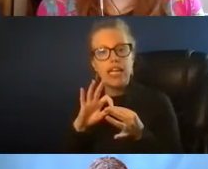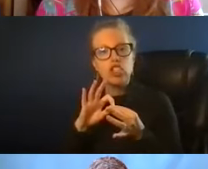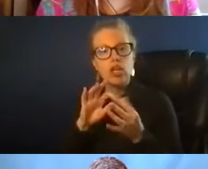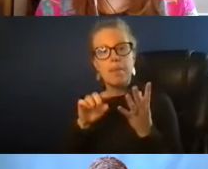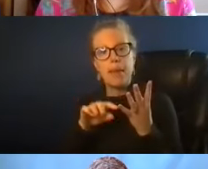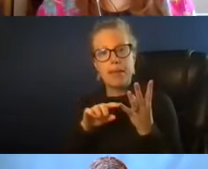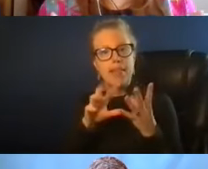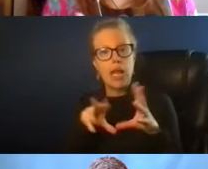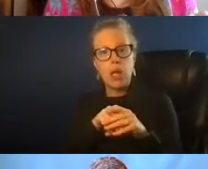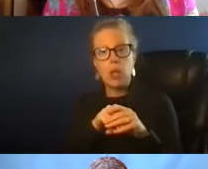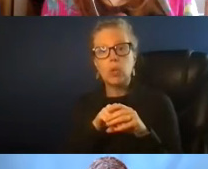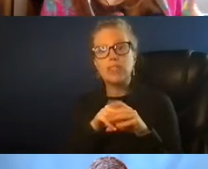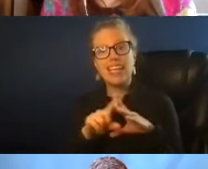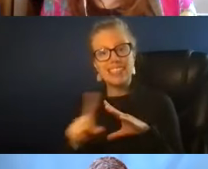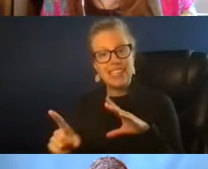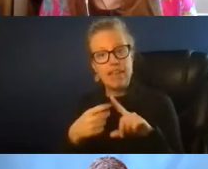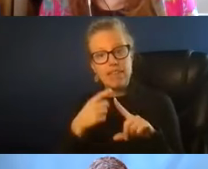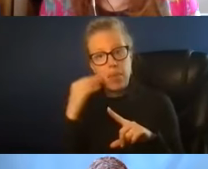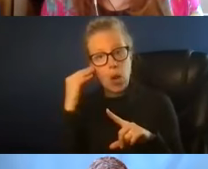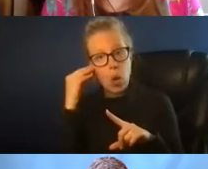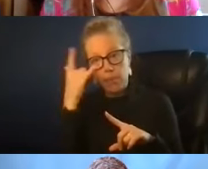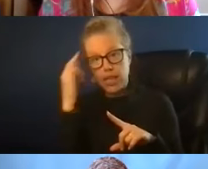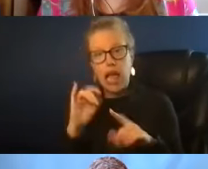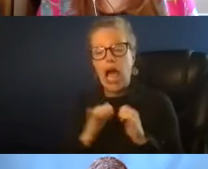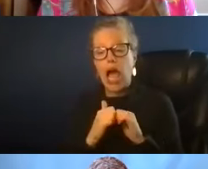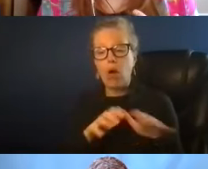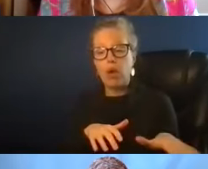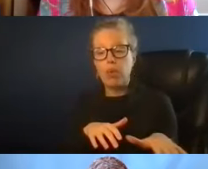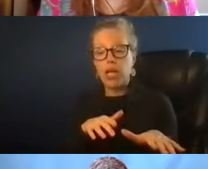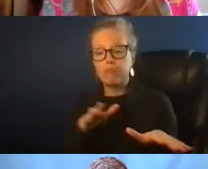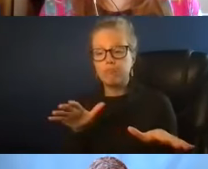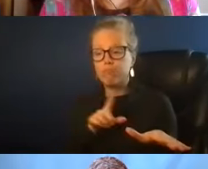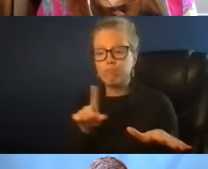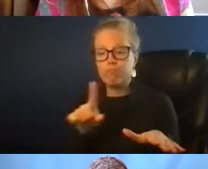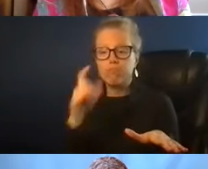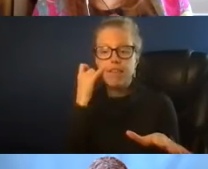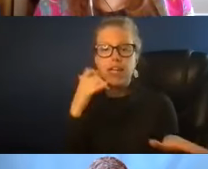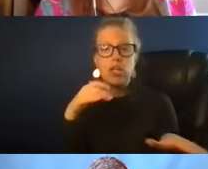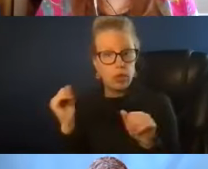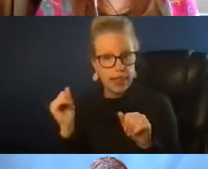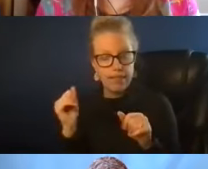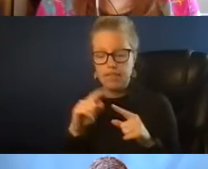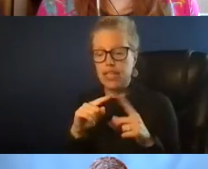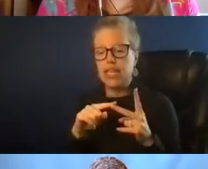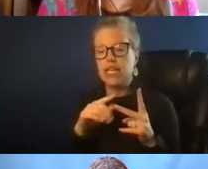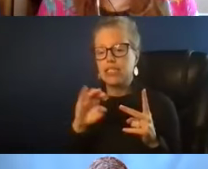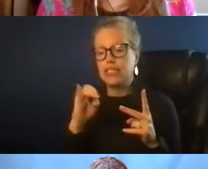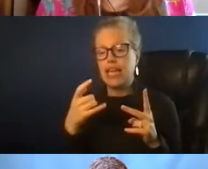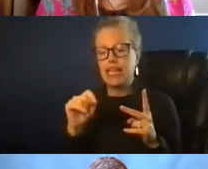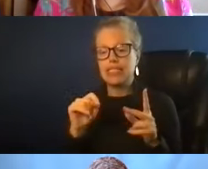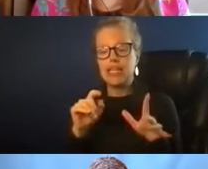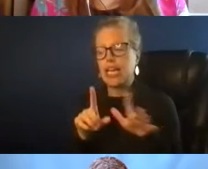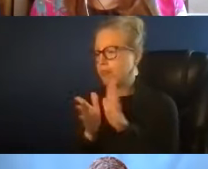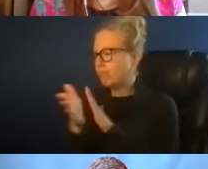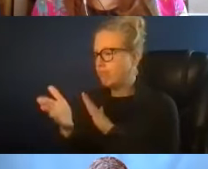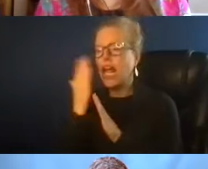the home. This is the way that I will go through the house if I need to leave, or this is an exit that I can take that I know will